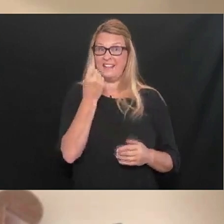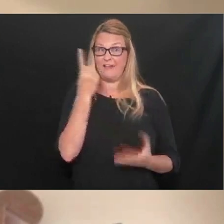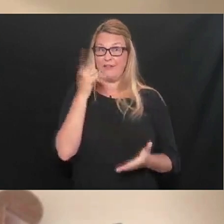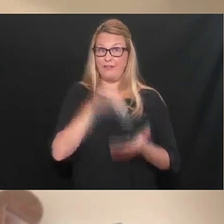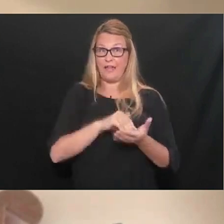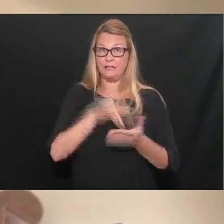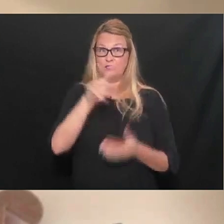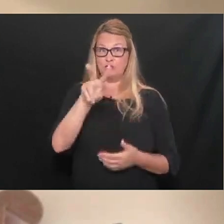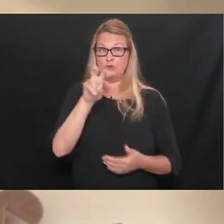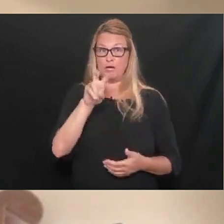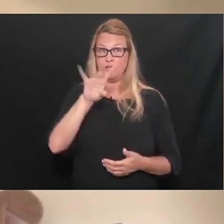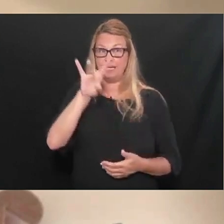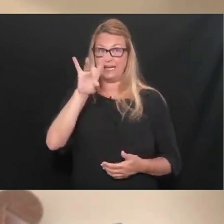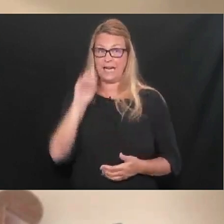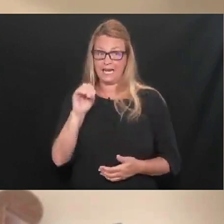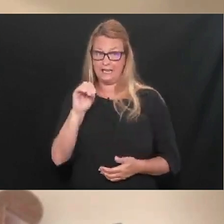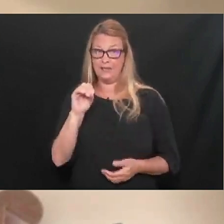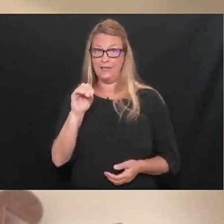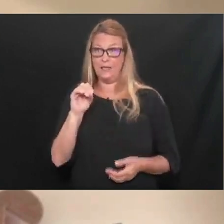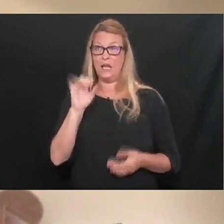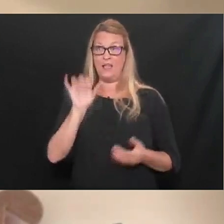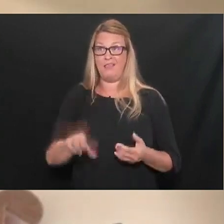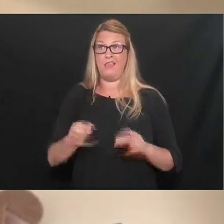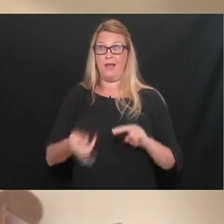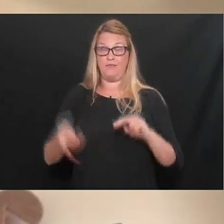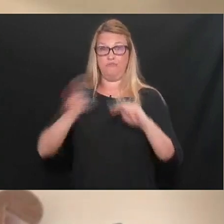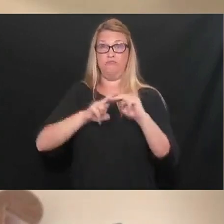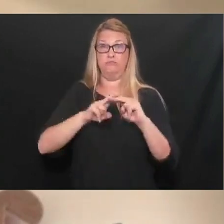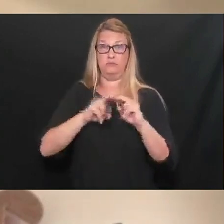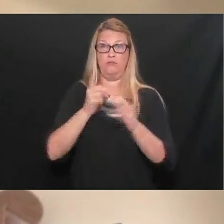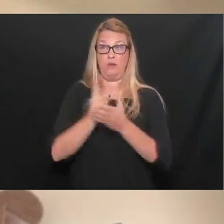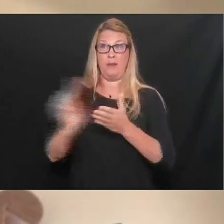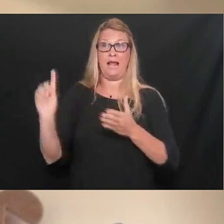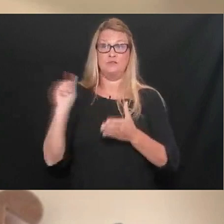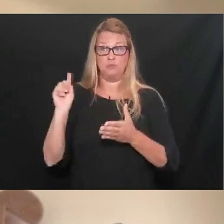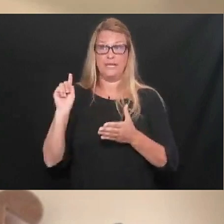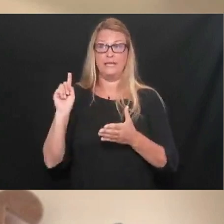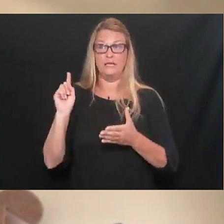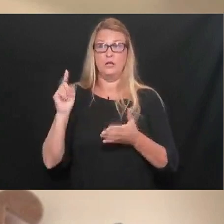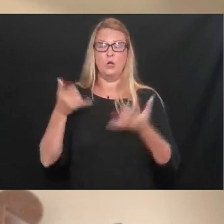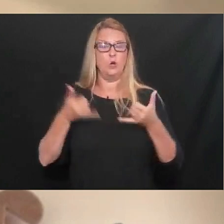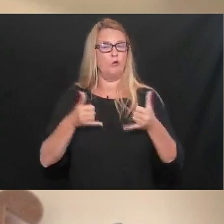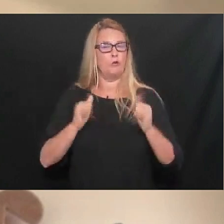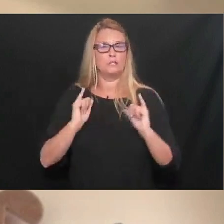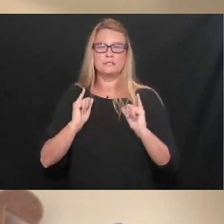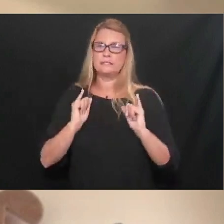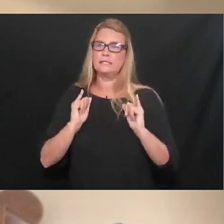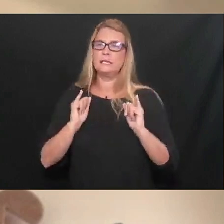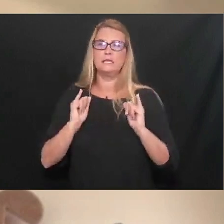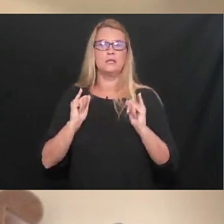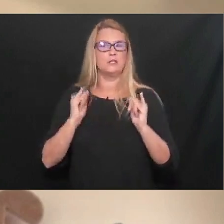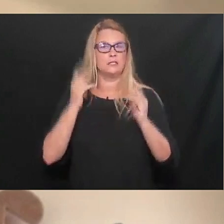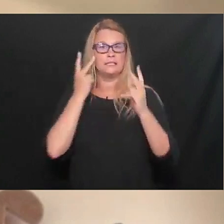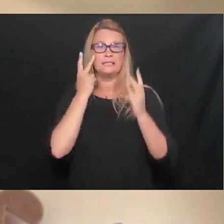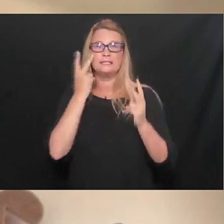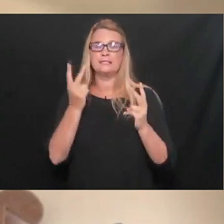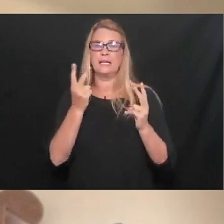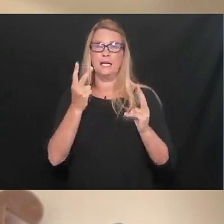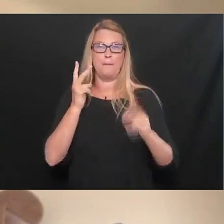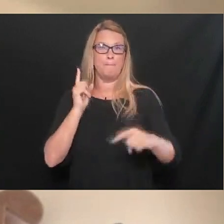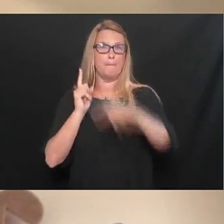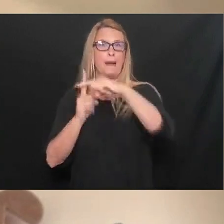11,280. That is up from last week's number. We are still moving in the positive trend